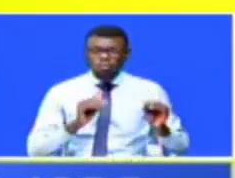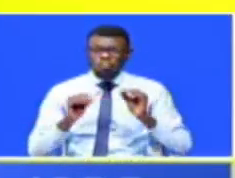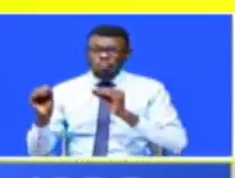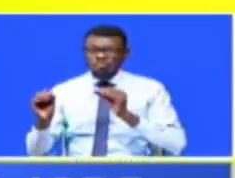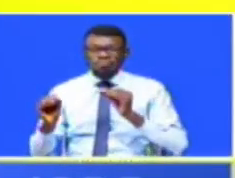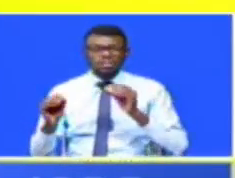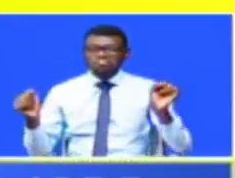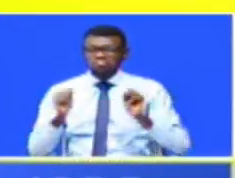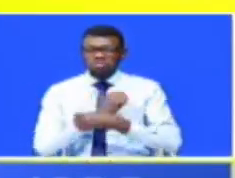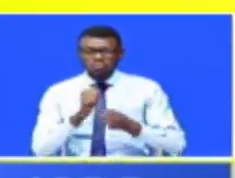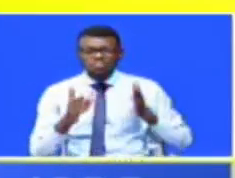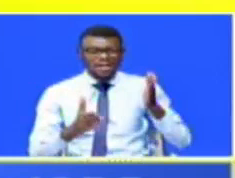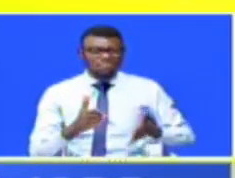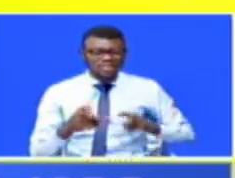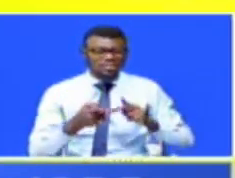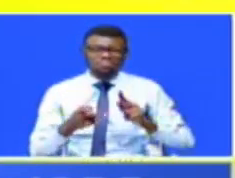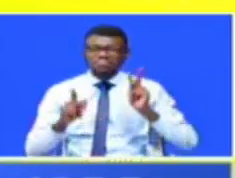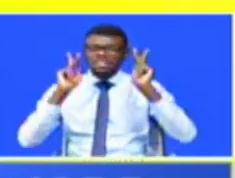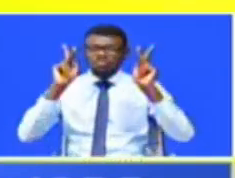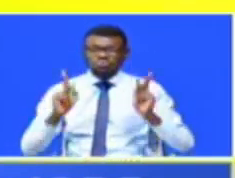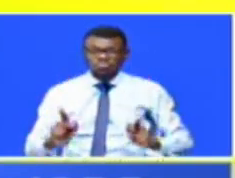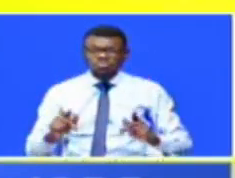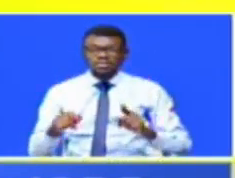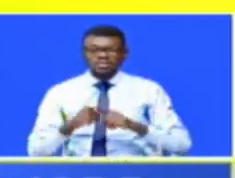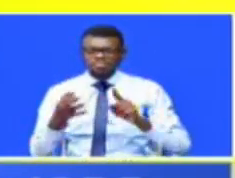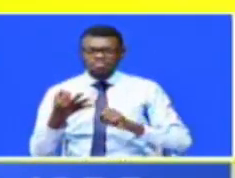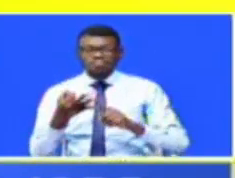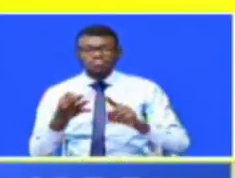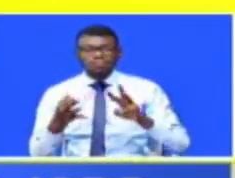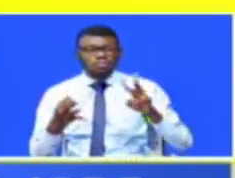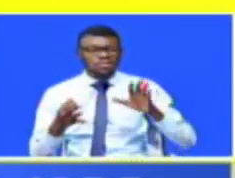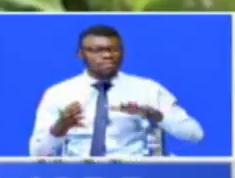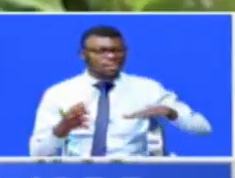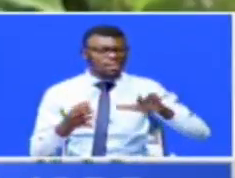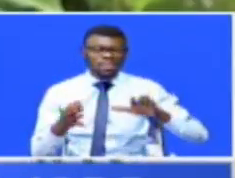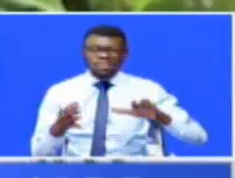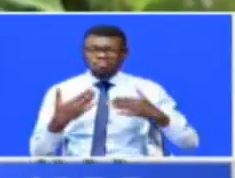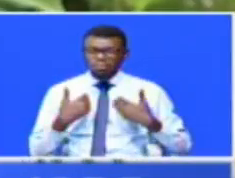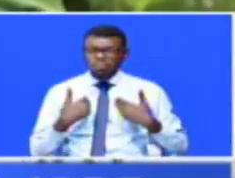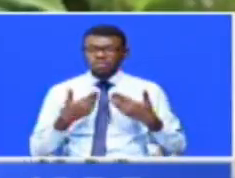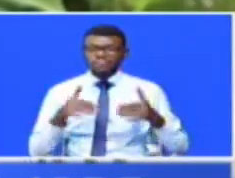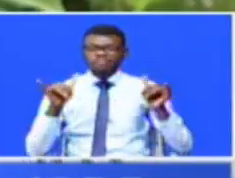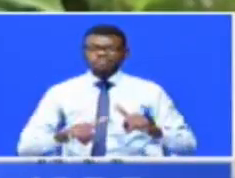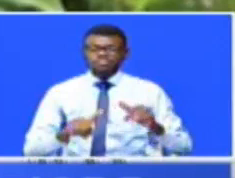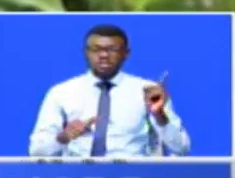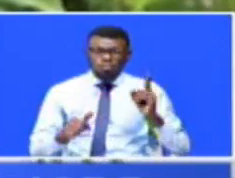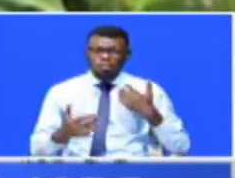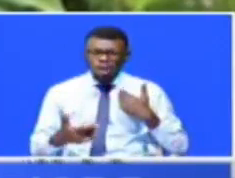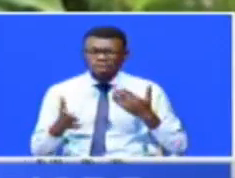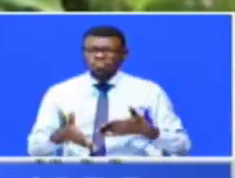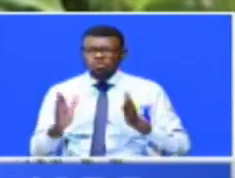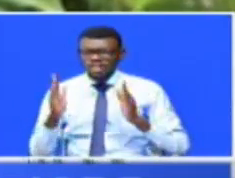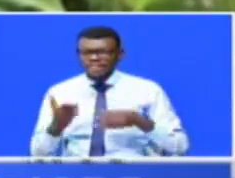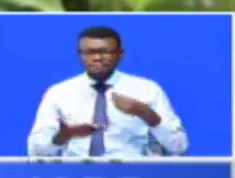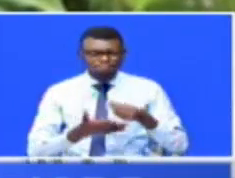Naivasha, Kisumu, which and the western side, which depends a lot on Nairobi. We are looking for more aggressive monetary and